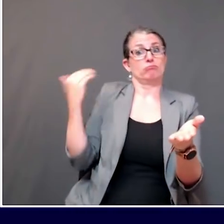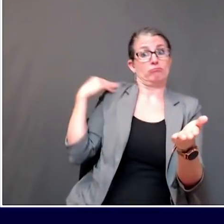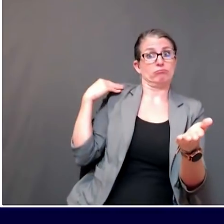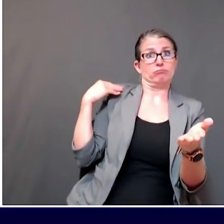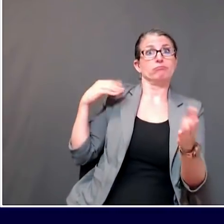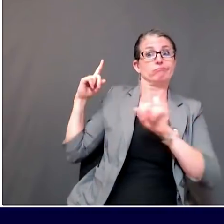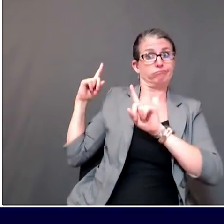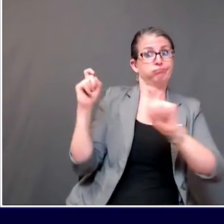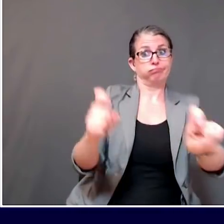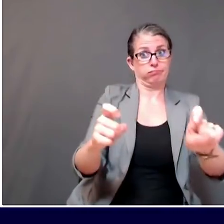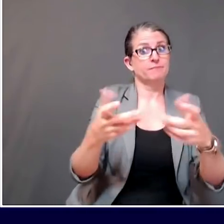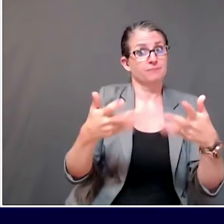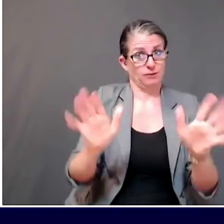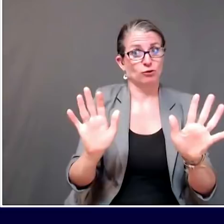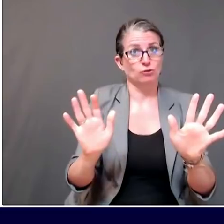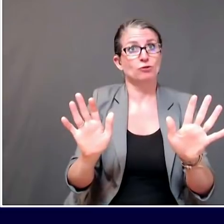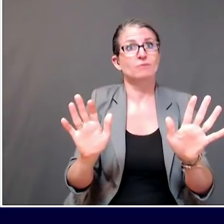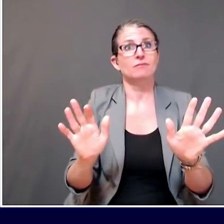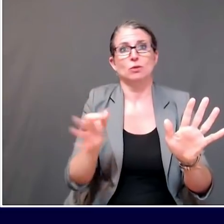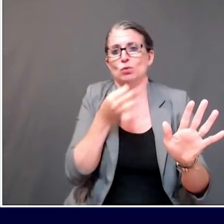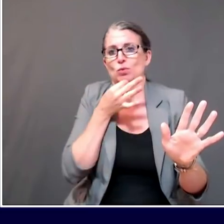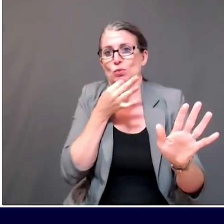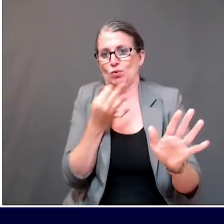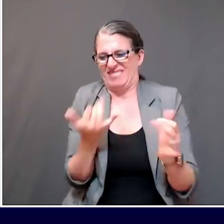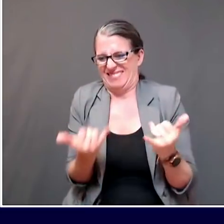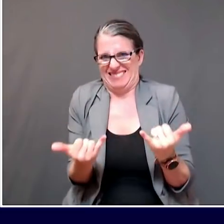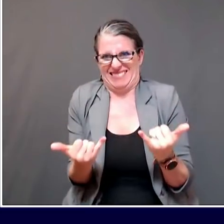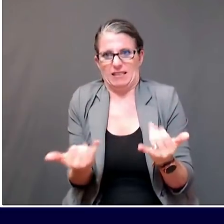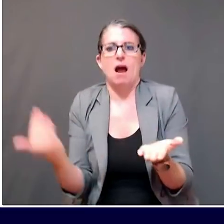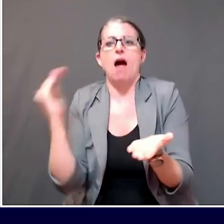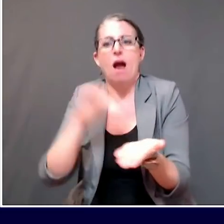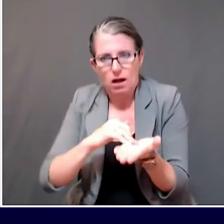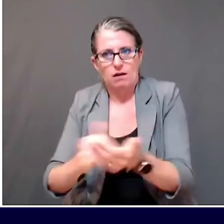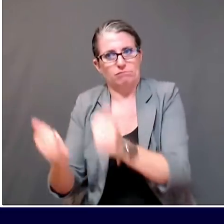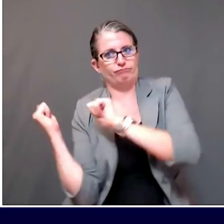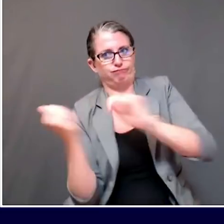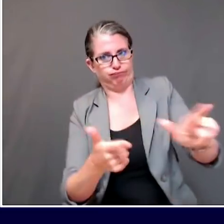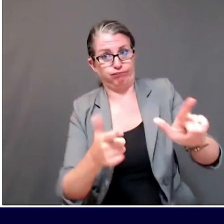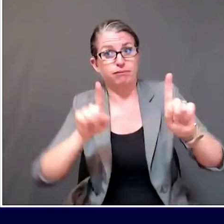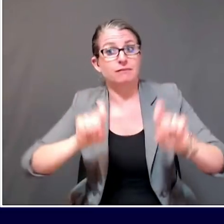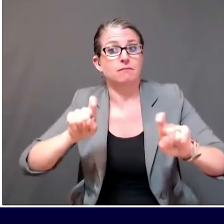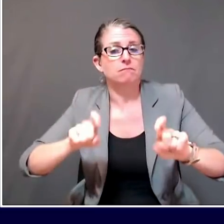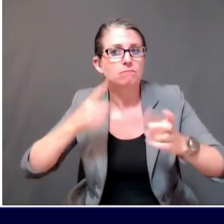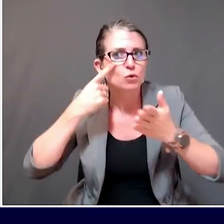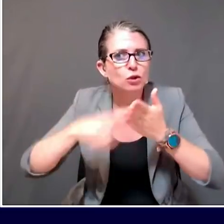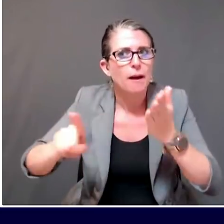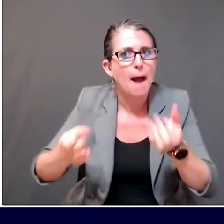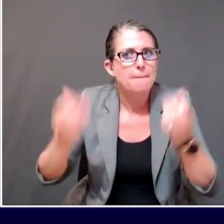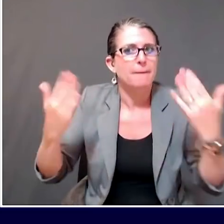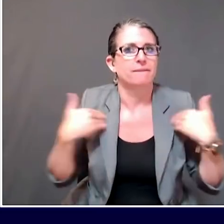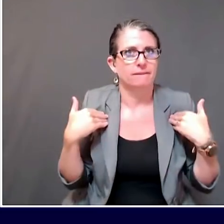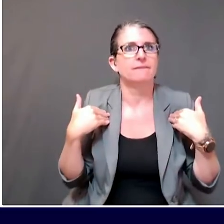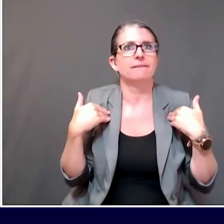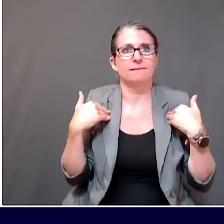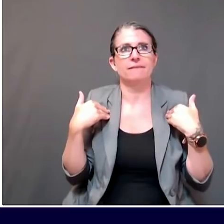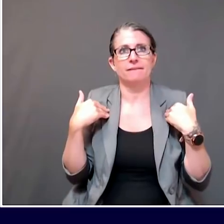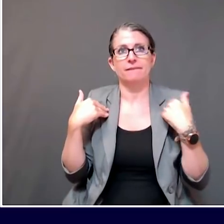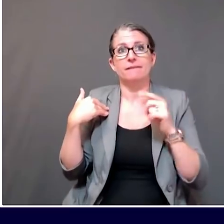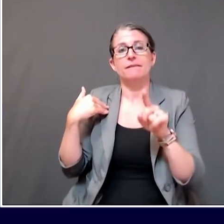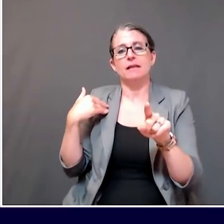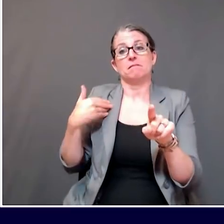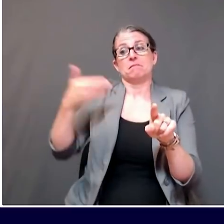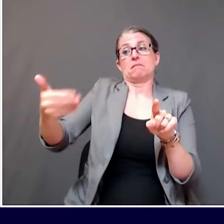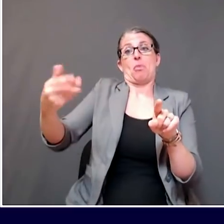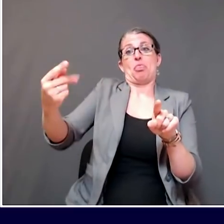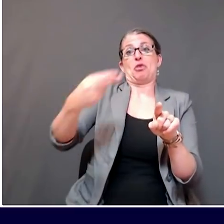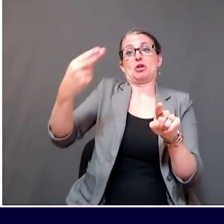employees today. Results of that round of testing should be available later this week, most likely on Thursday, and we'll report